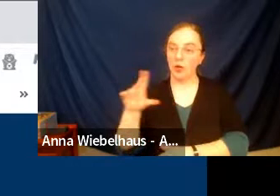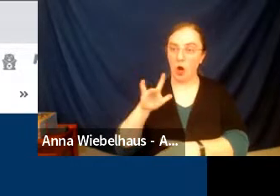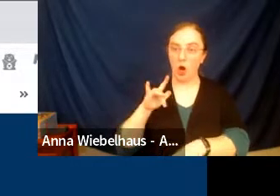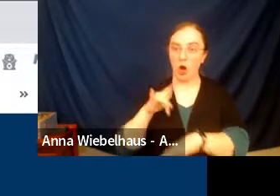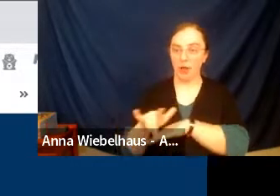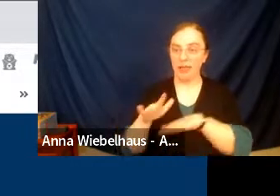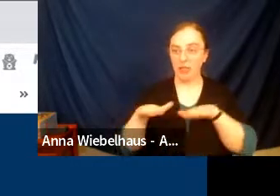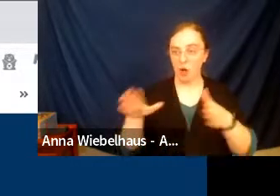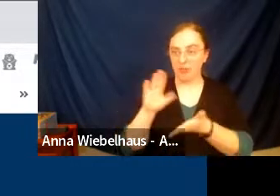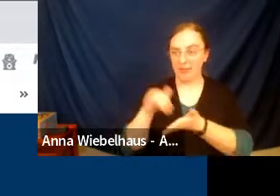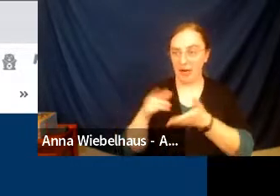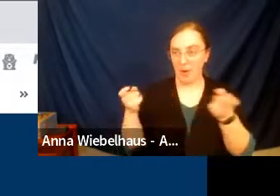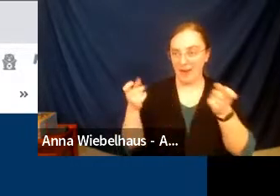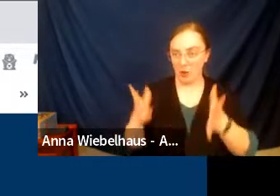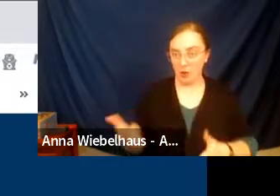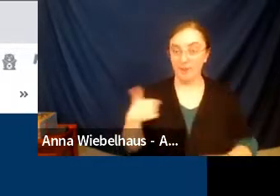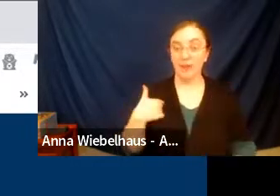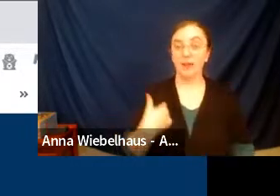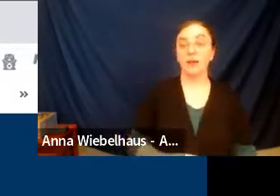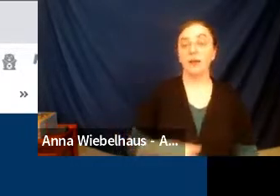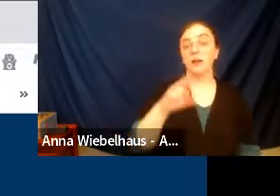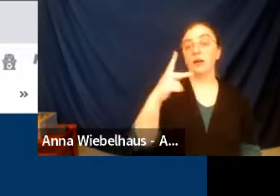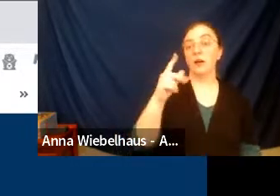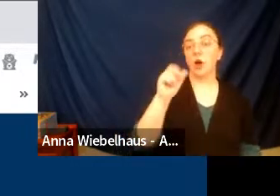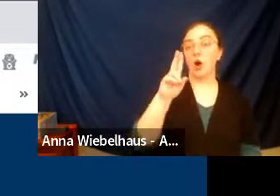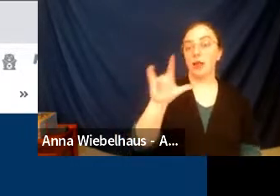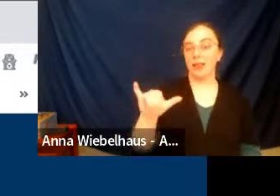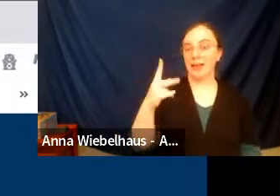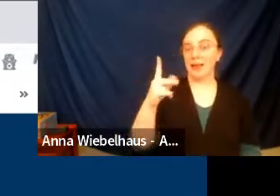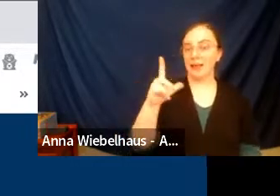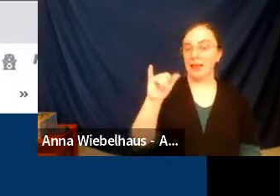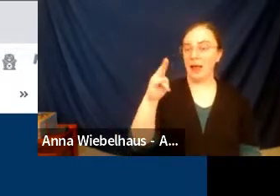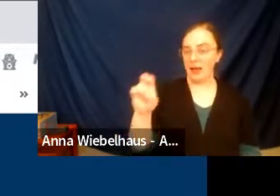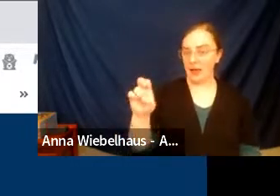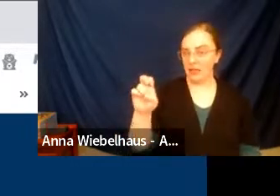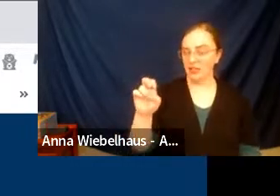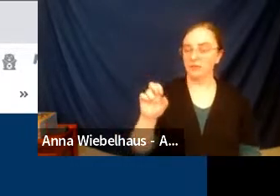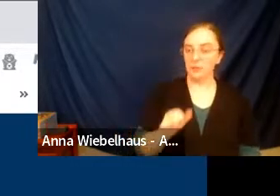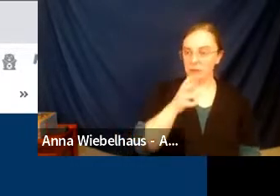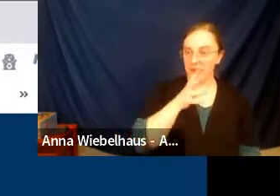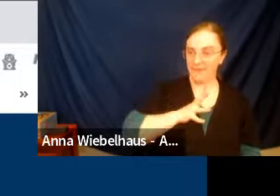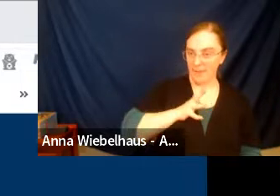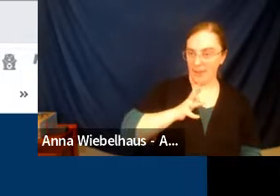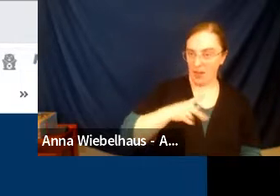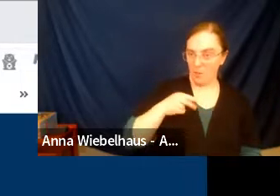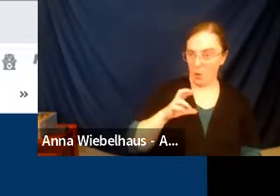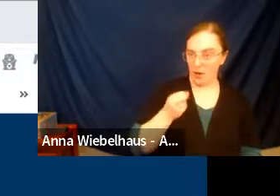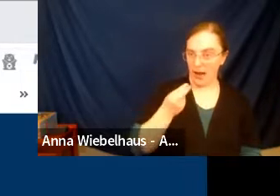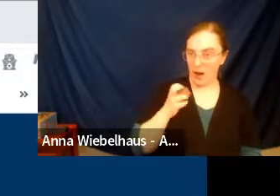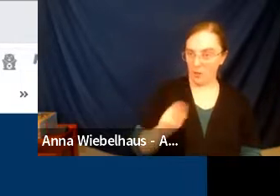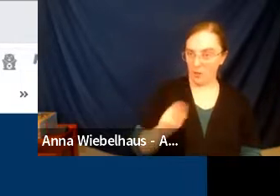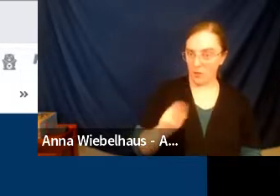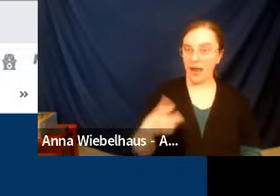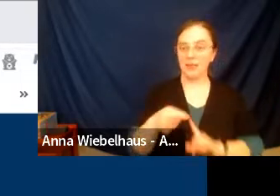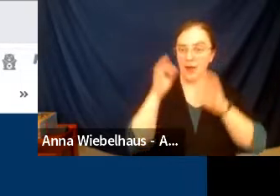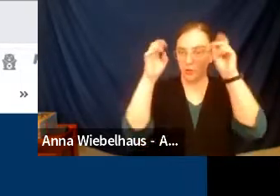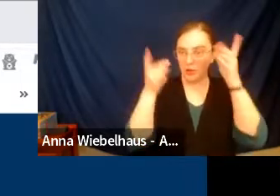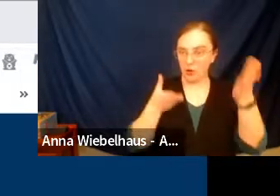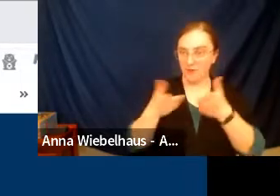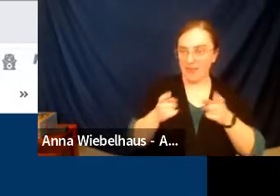And my name is Carly Klein, pronouns she, her, and I am a program manager for special education services with Edmonds School